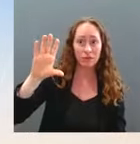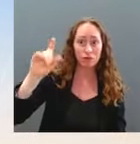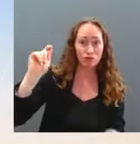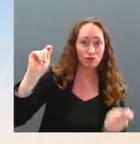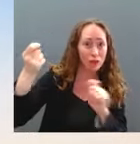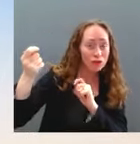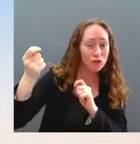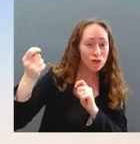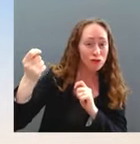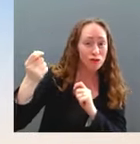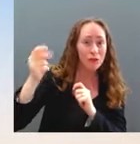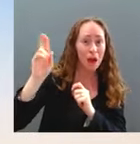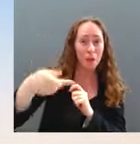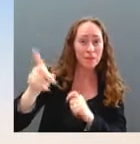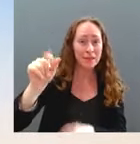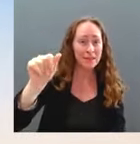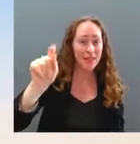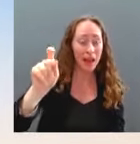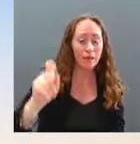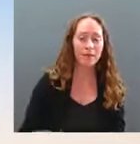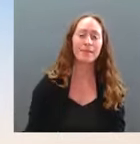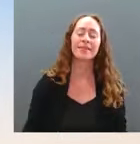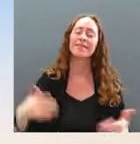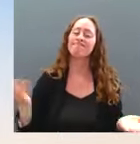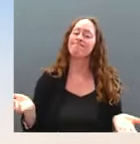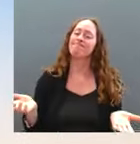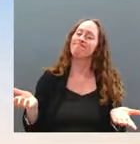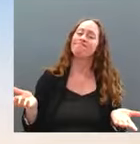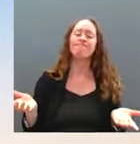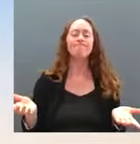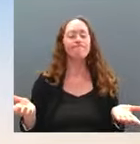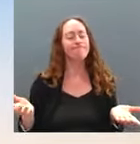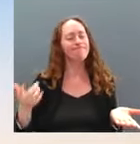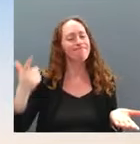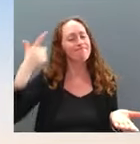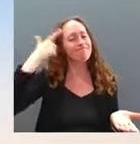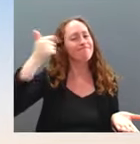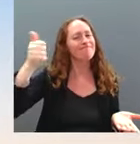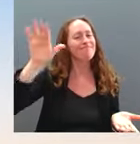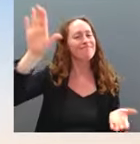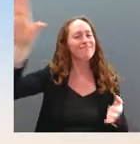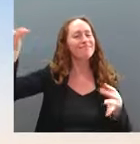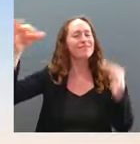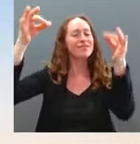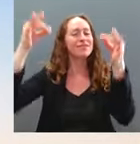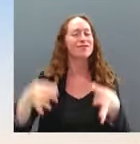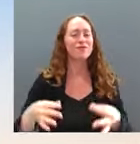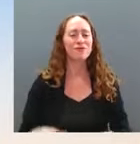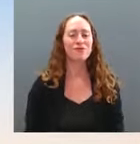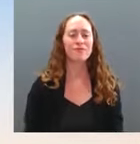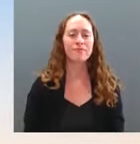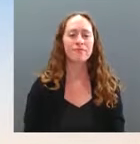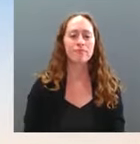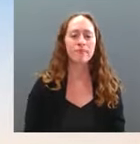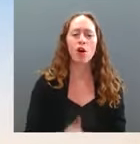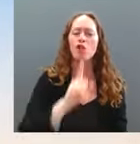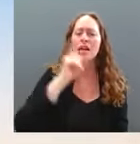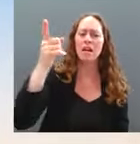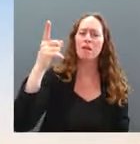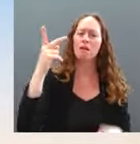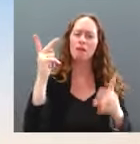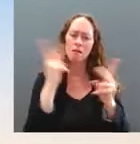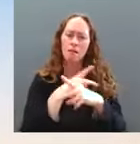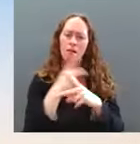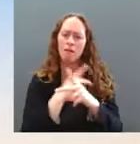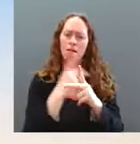that it was about looking at data on hospitalizations and even deaths. And what we have a plan to address, and I would